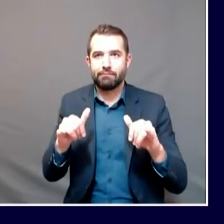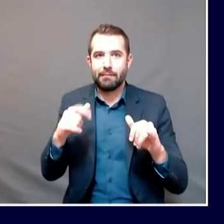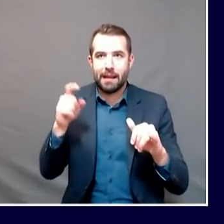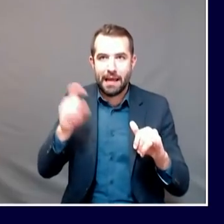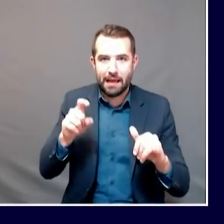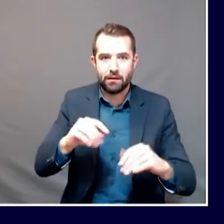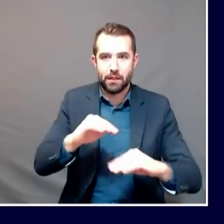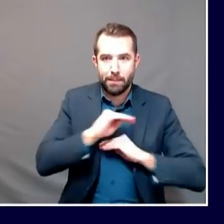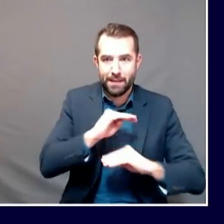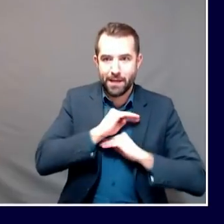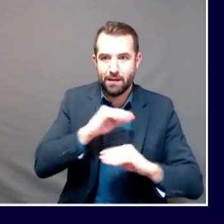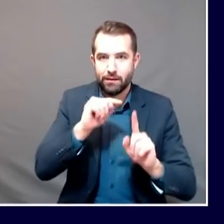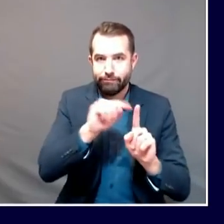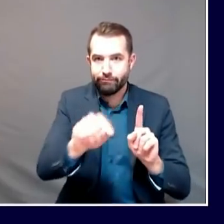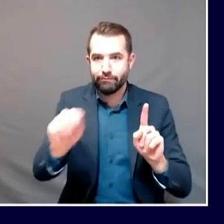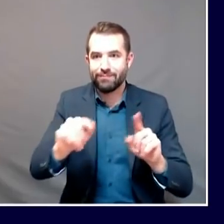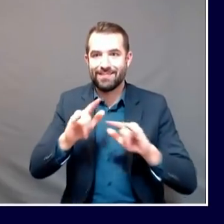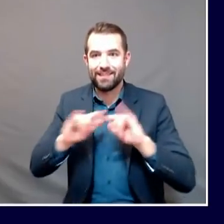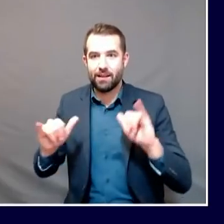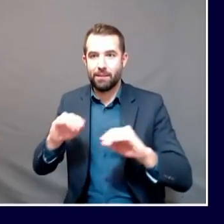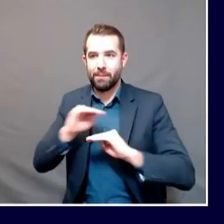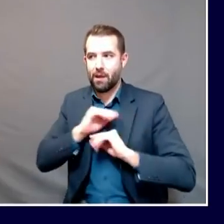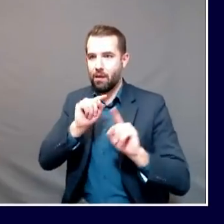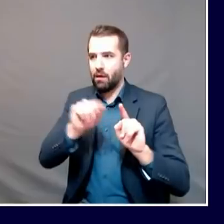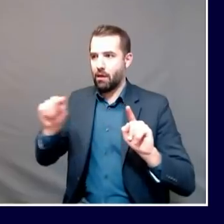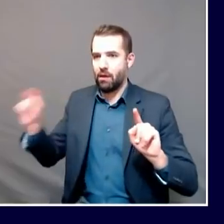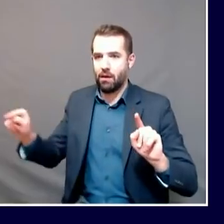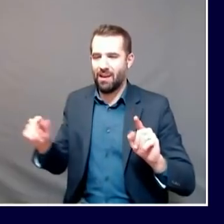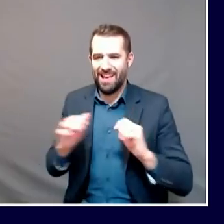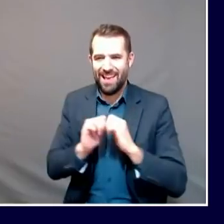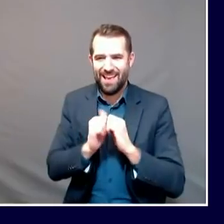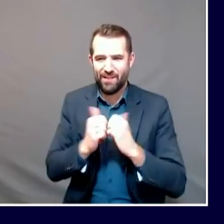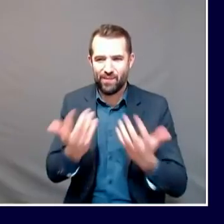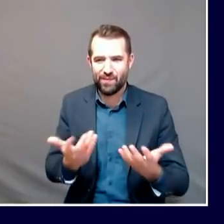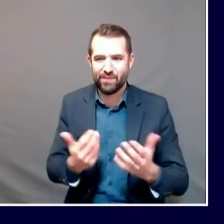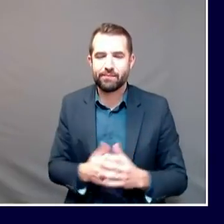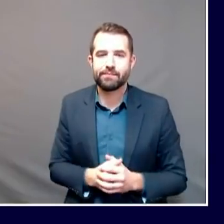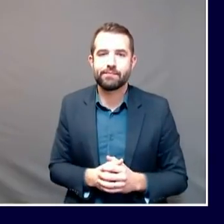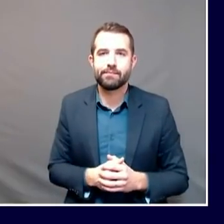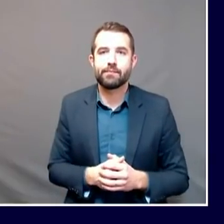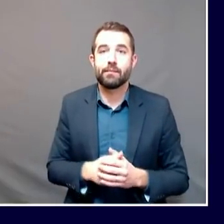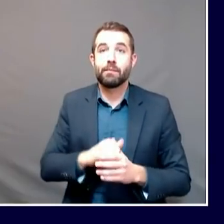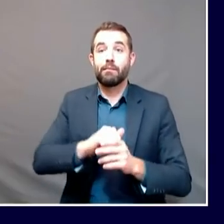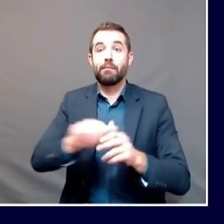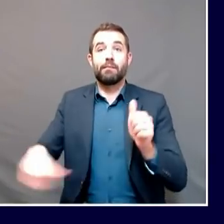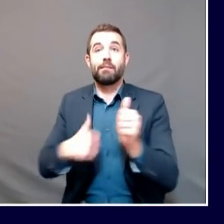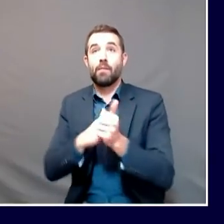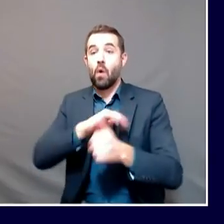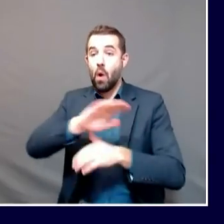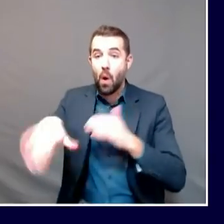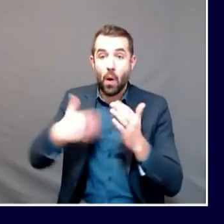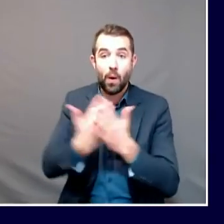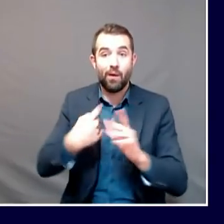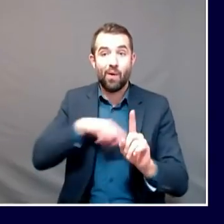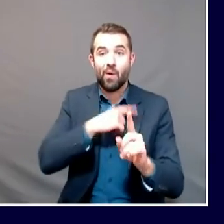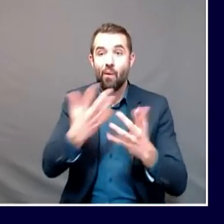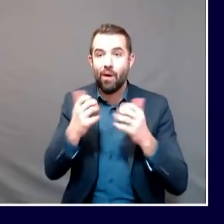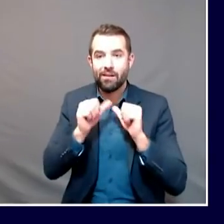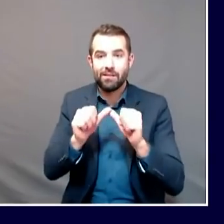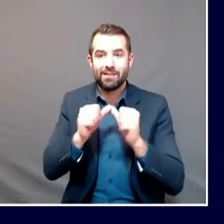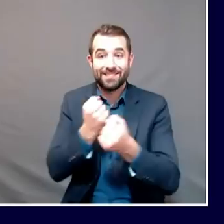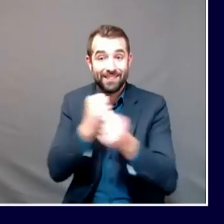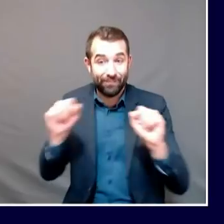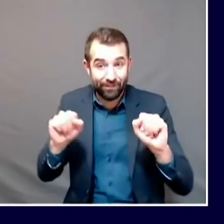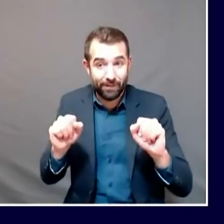do the things that they want to do safely. I believe that's a better way to go about having a dialogue with folks.